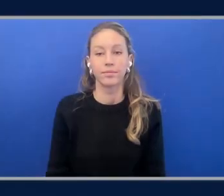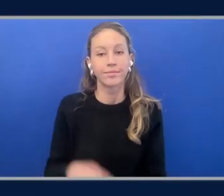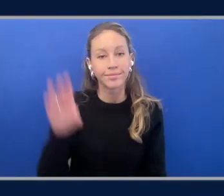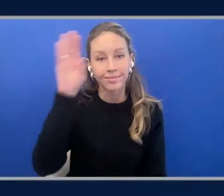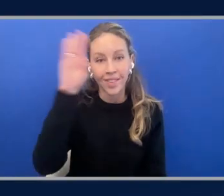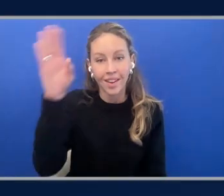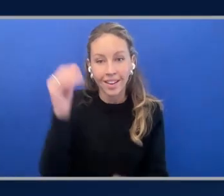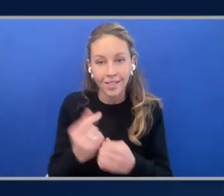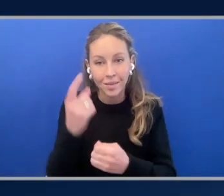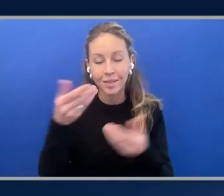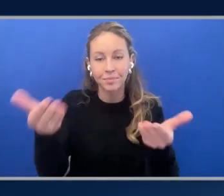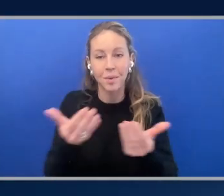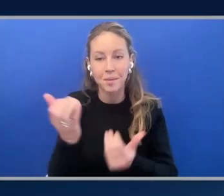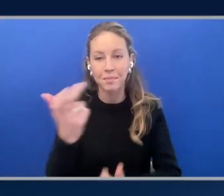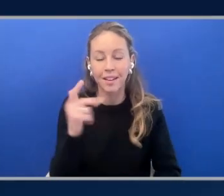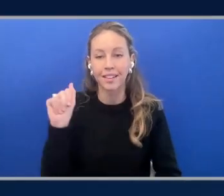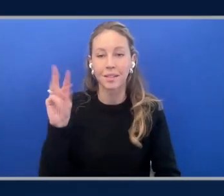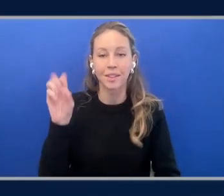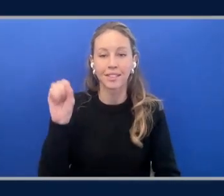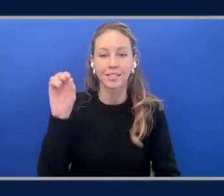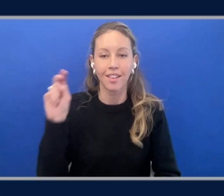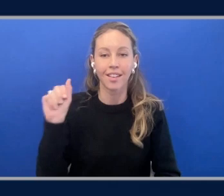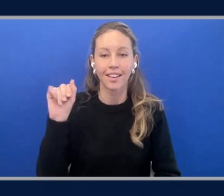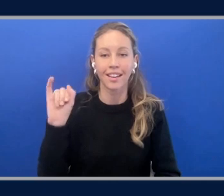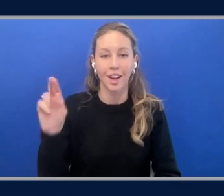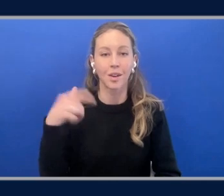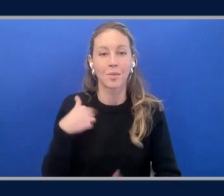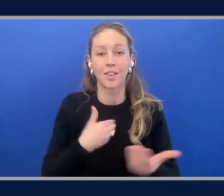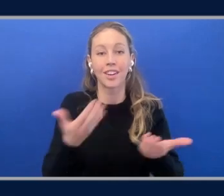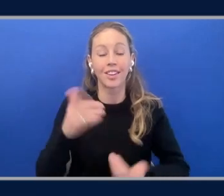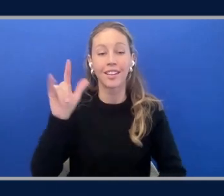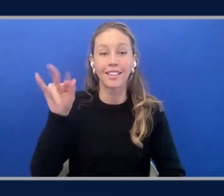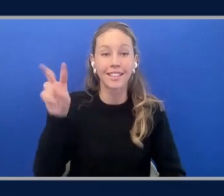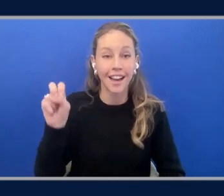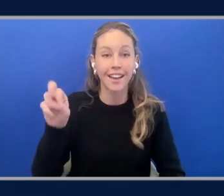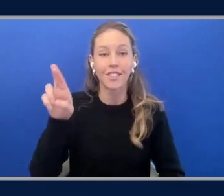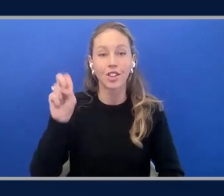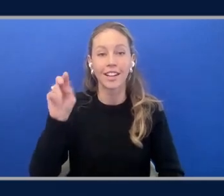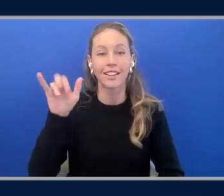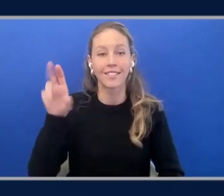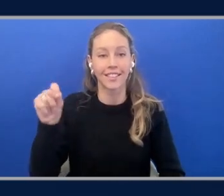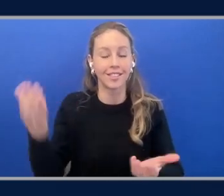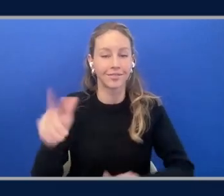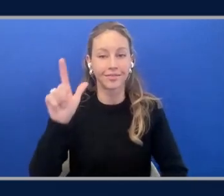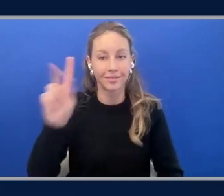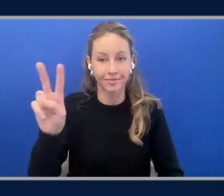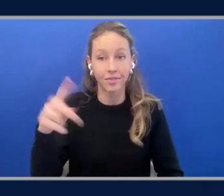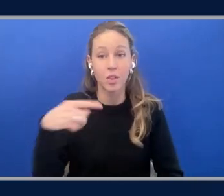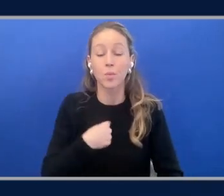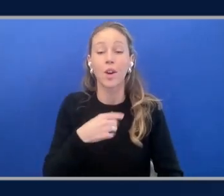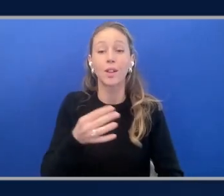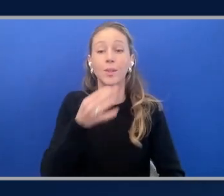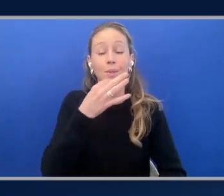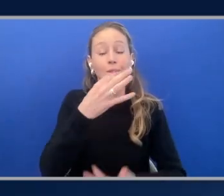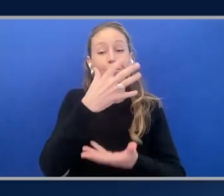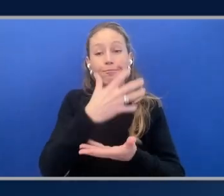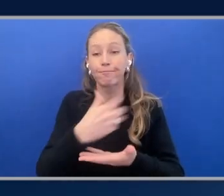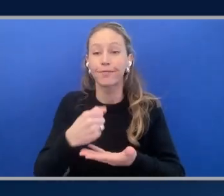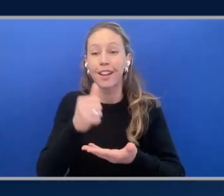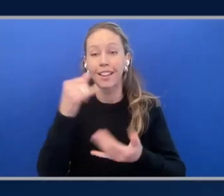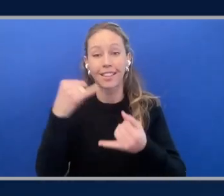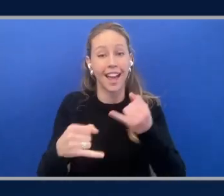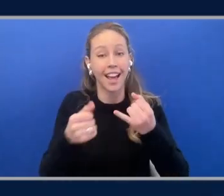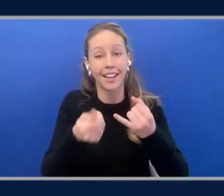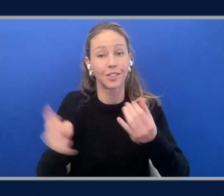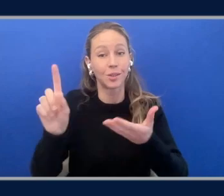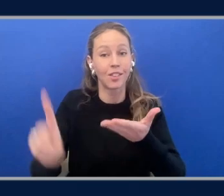everyone, and welcome back to AWS OnAir. We are live at reInvent in Las Vegas. We are winding down the last couple of hours